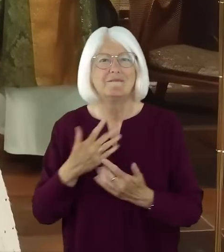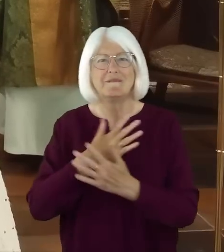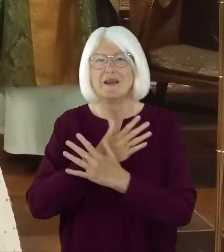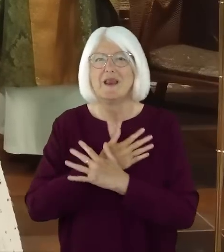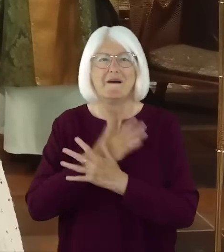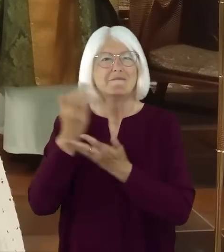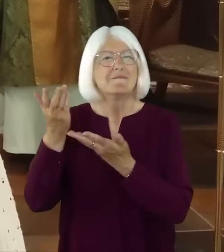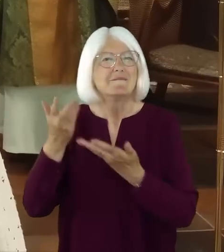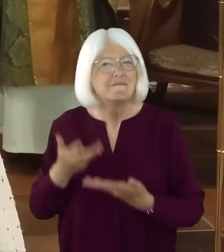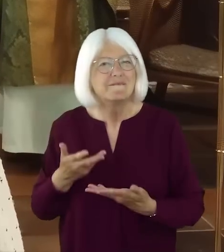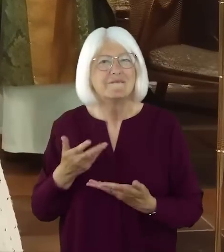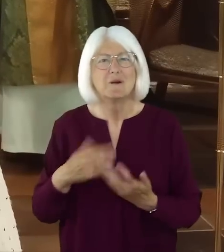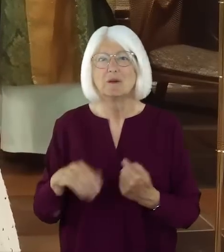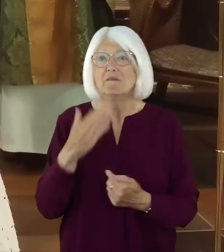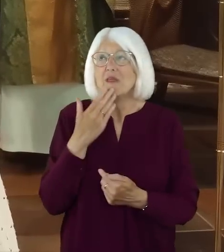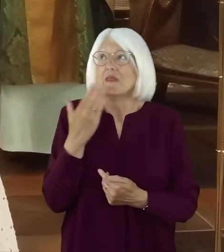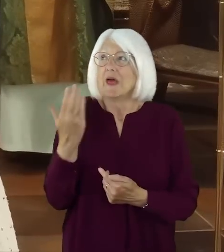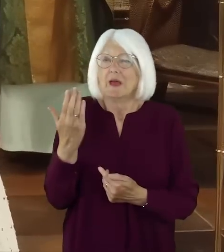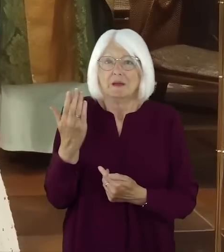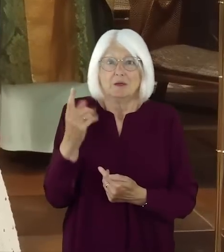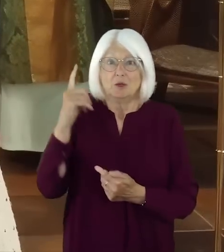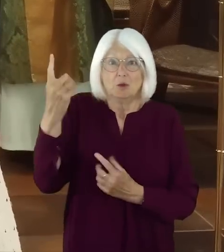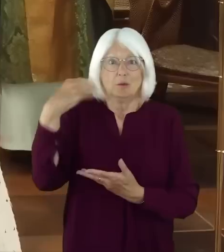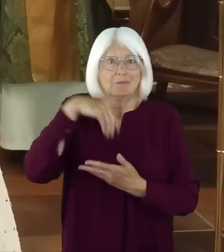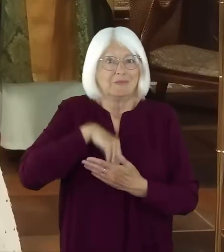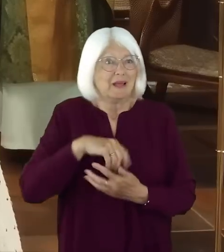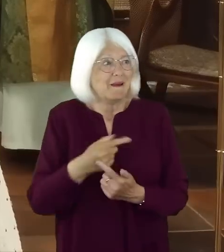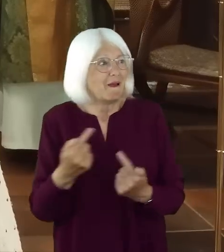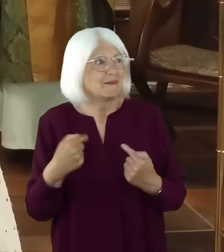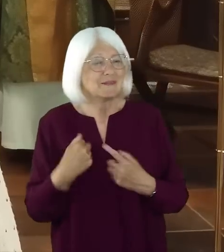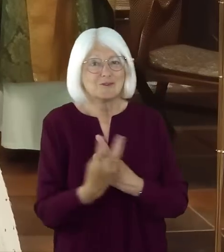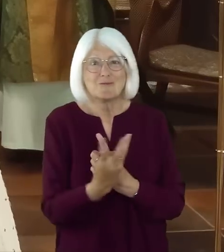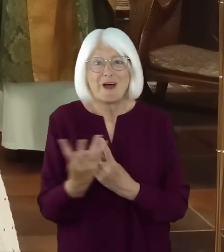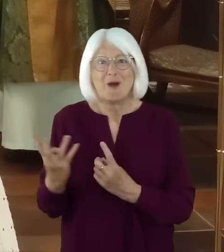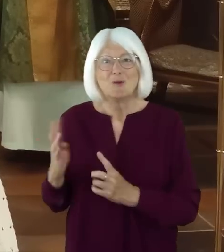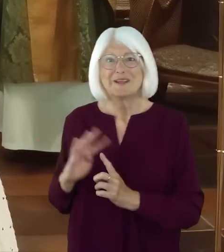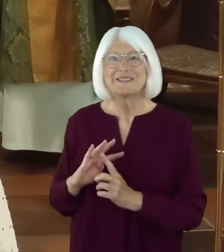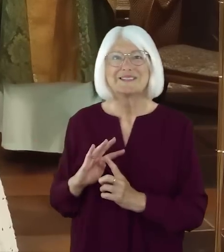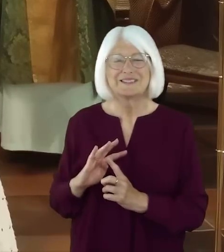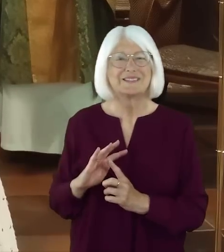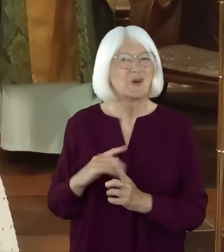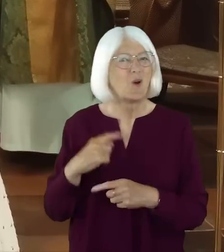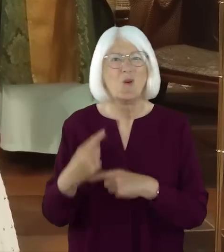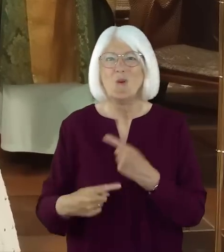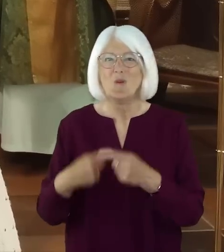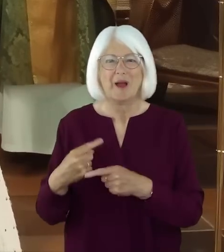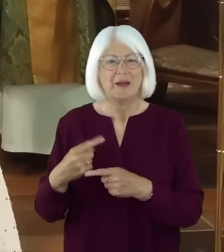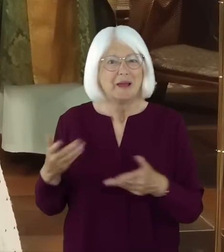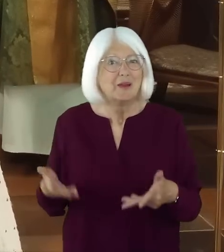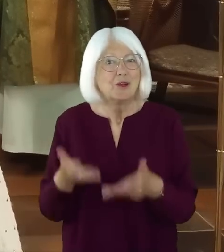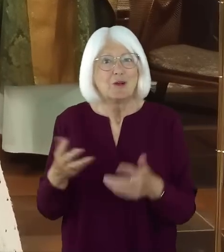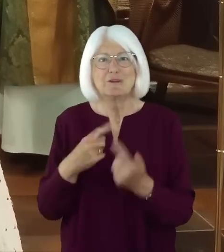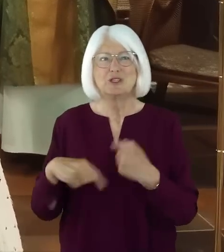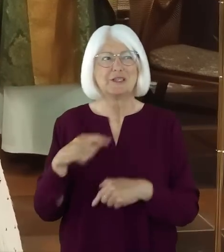love. We give thanks that your presence is within us and surrounds us at all times, encouraging